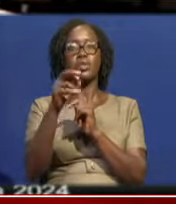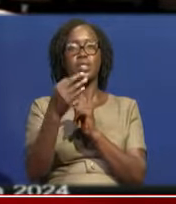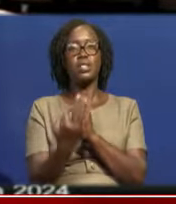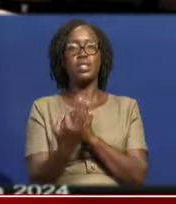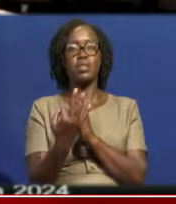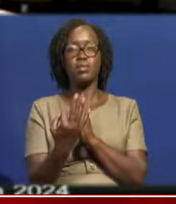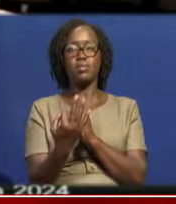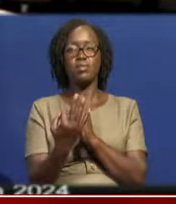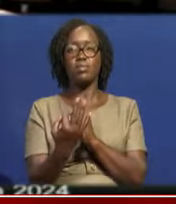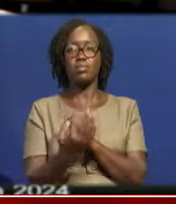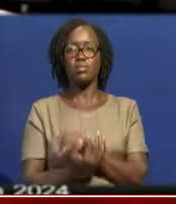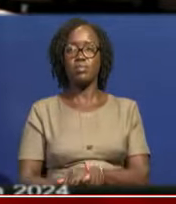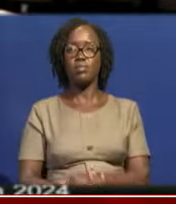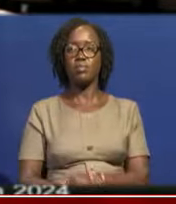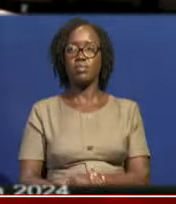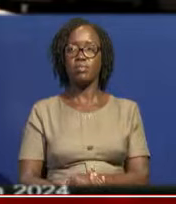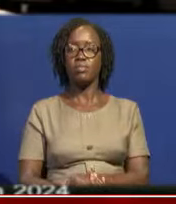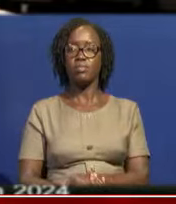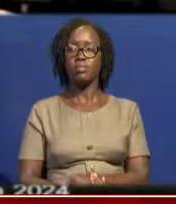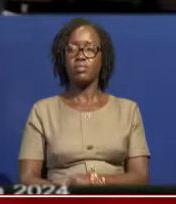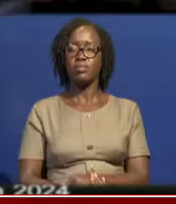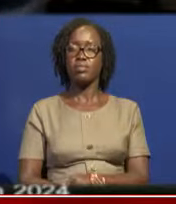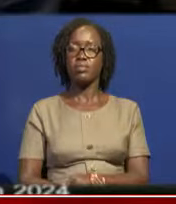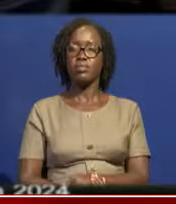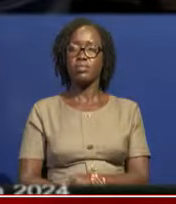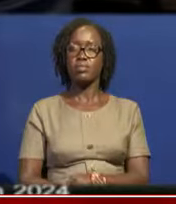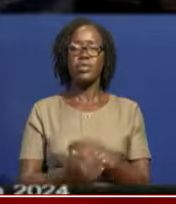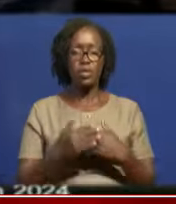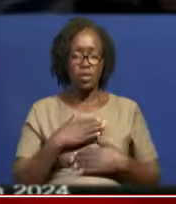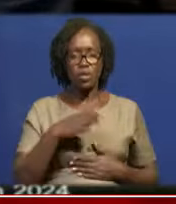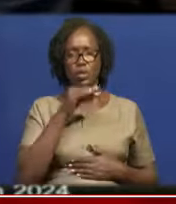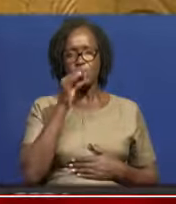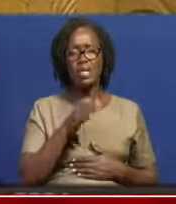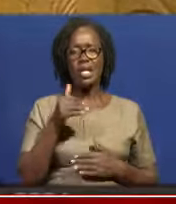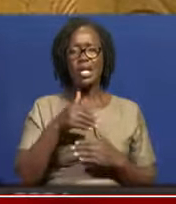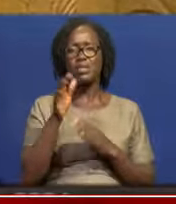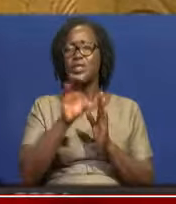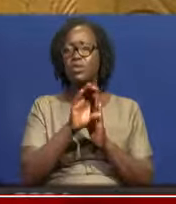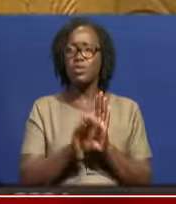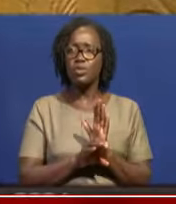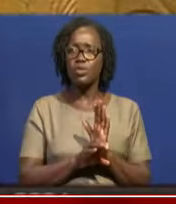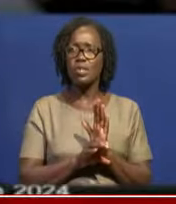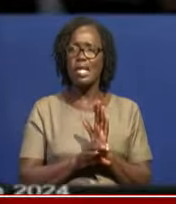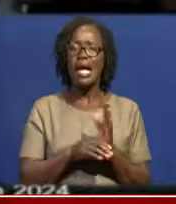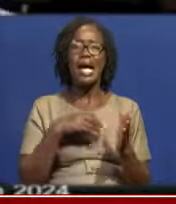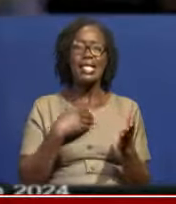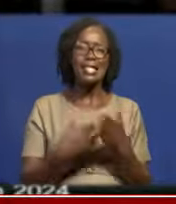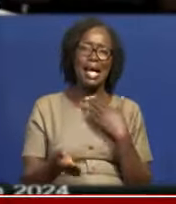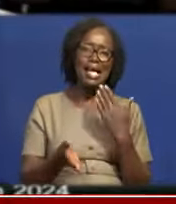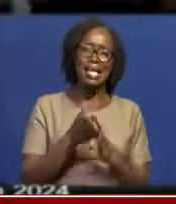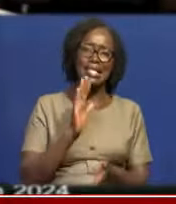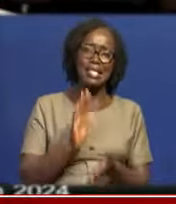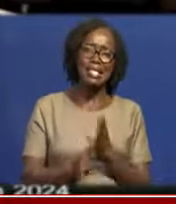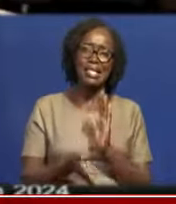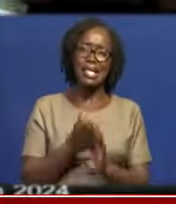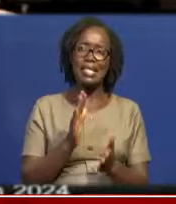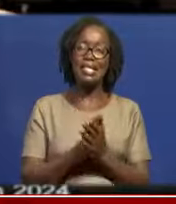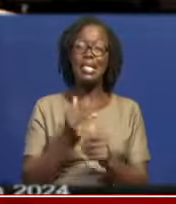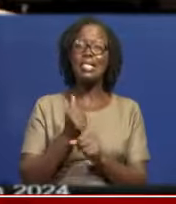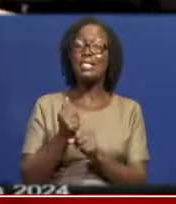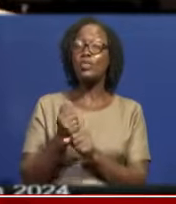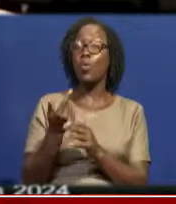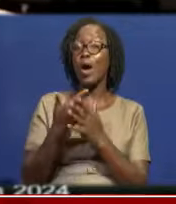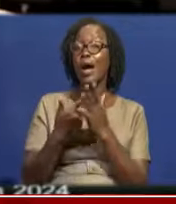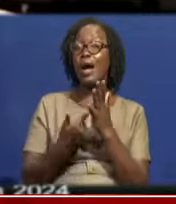2023. Service, Honorable Speaker, outside the Constitution, there is nothing in these